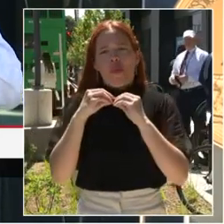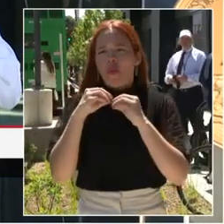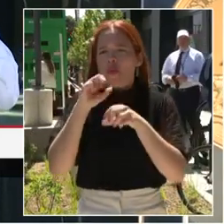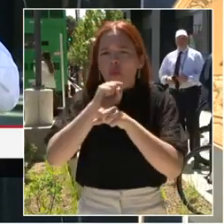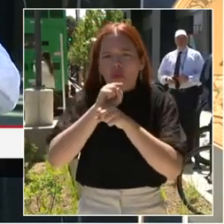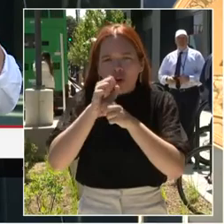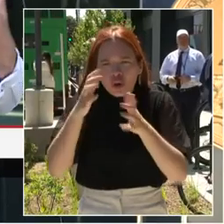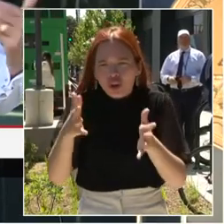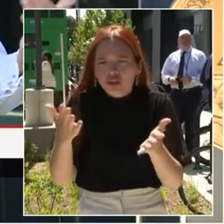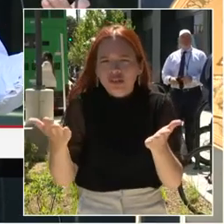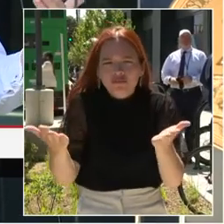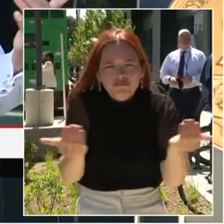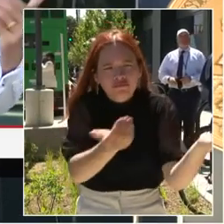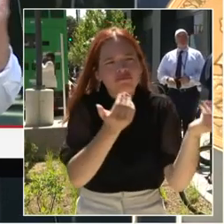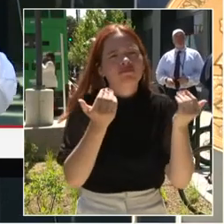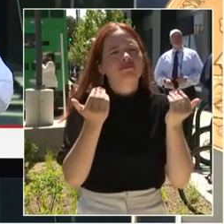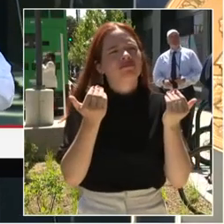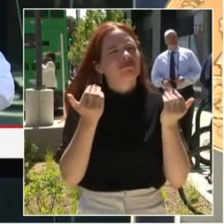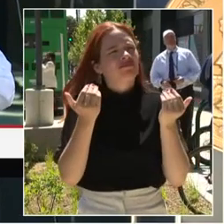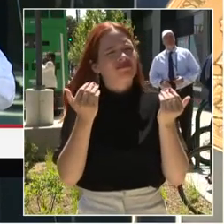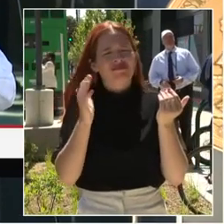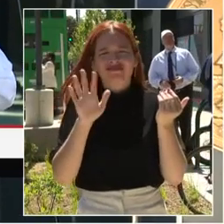that's being done throughout the